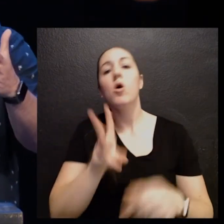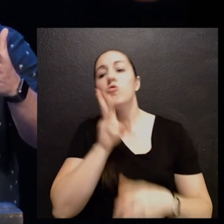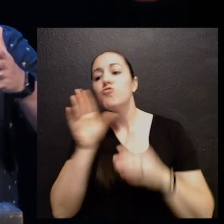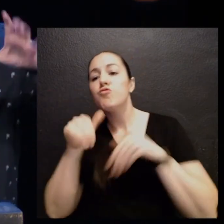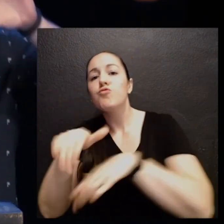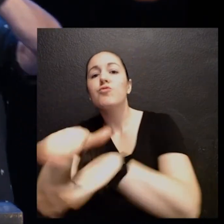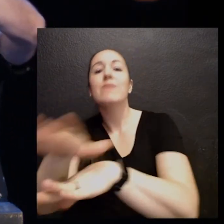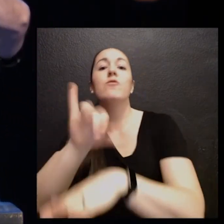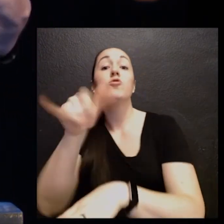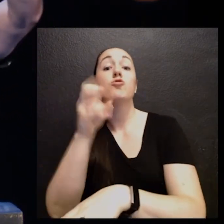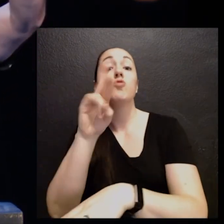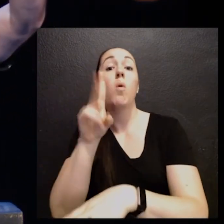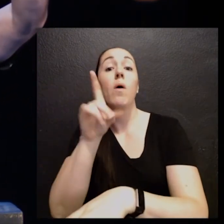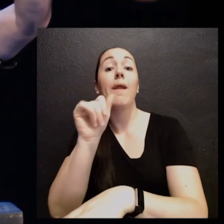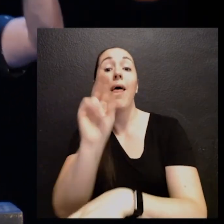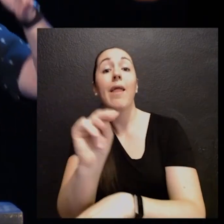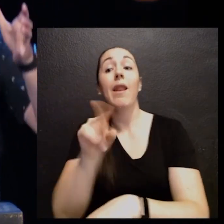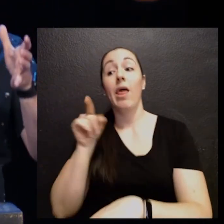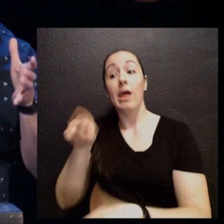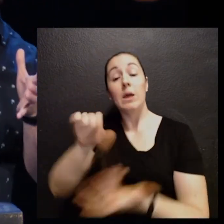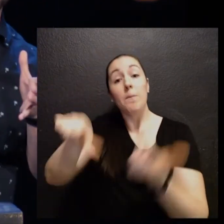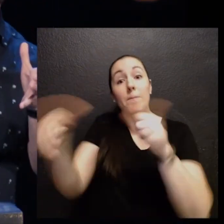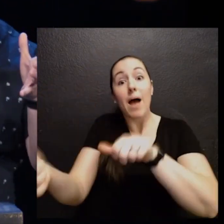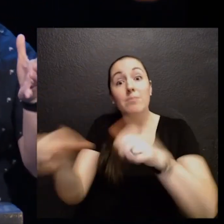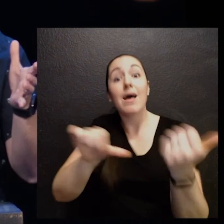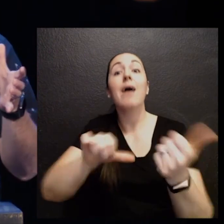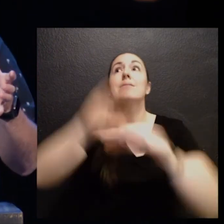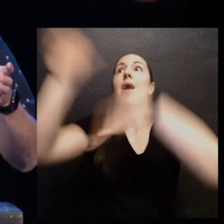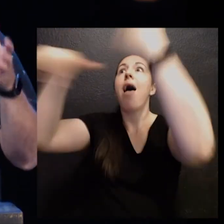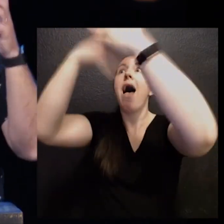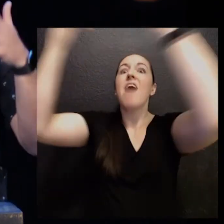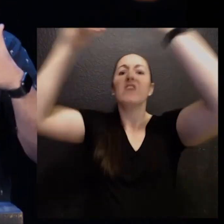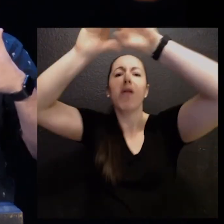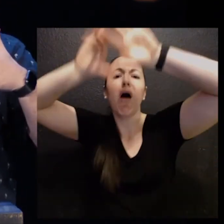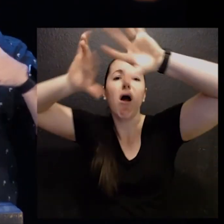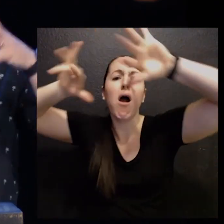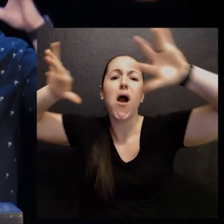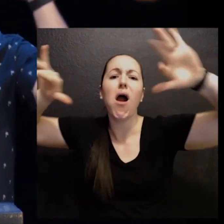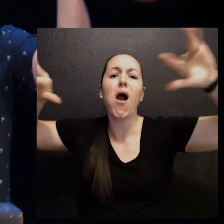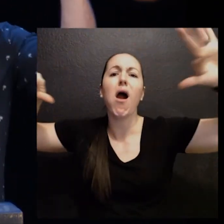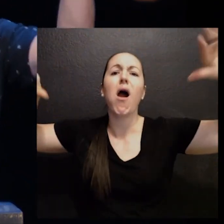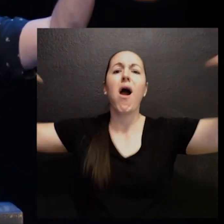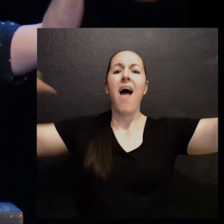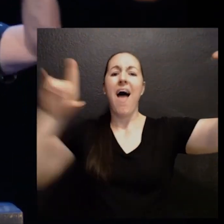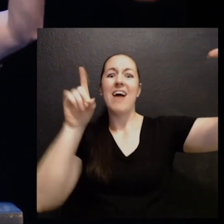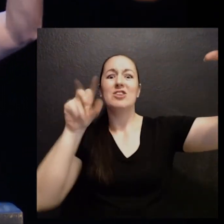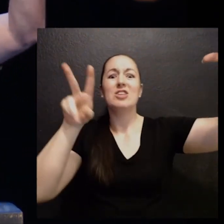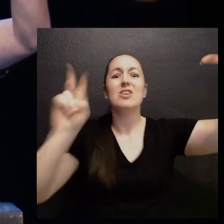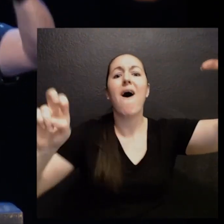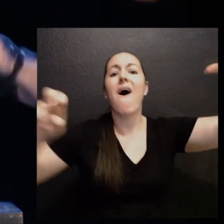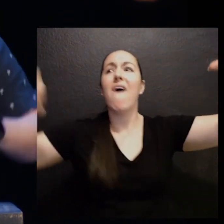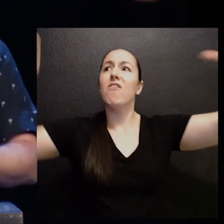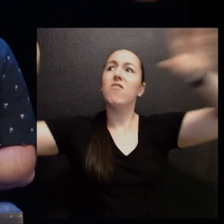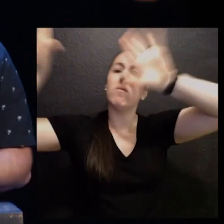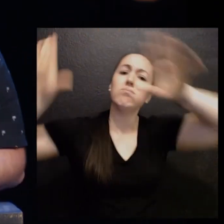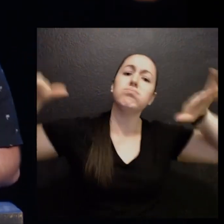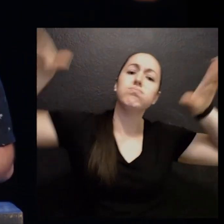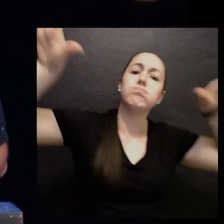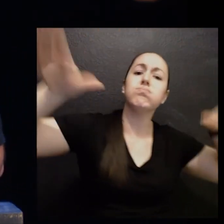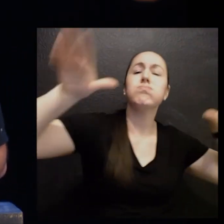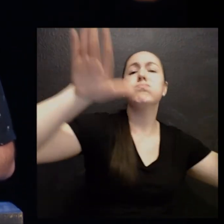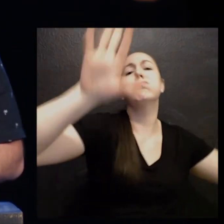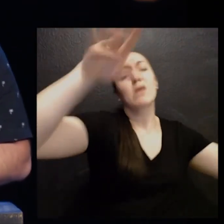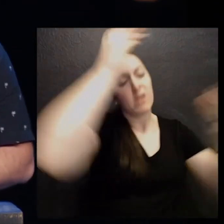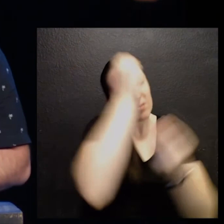comes out of the water and heavens open up and the Holy Spirit comes upon him like a dove, and a voice from heaven, the Father, says, "This is